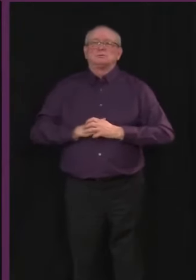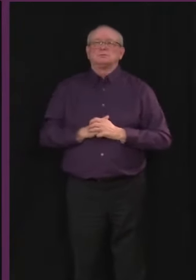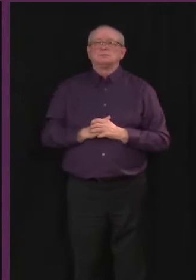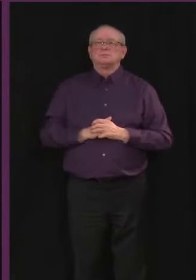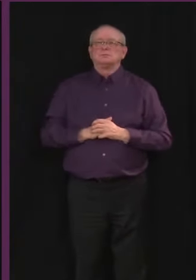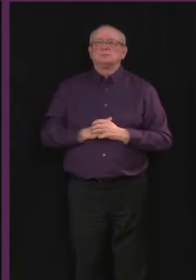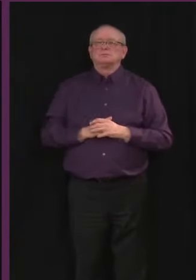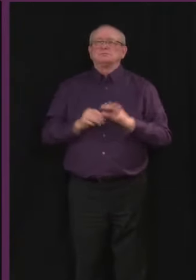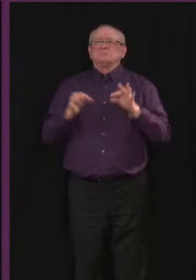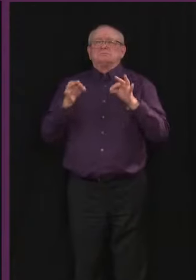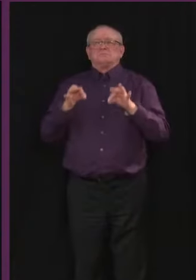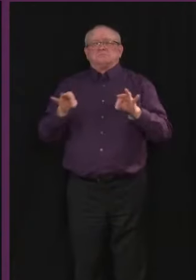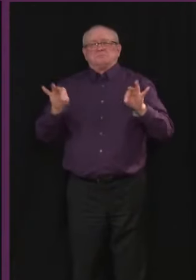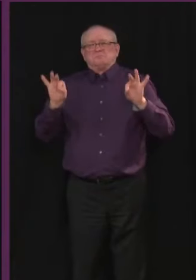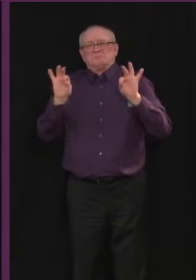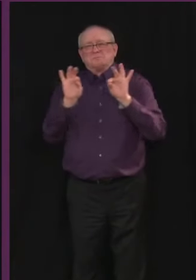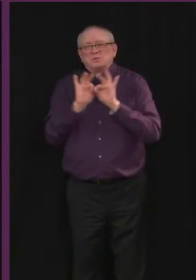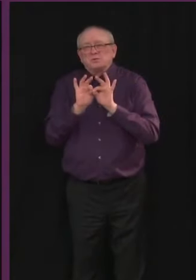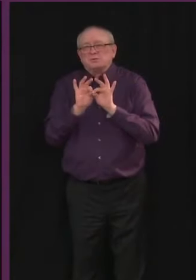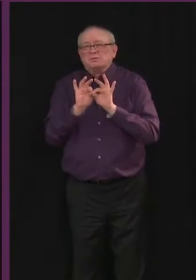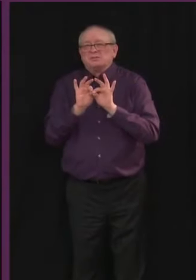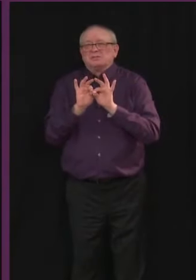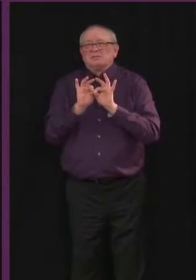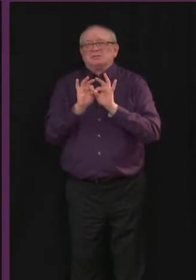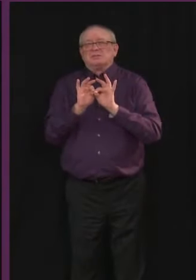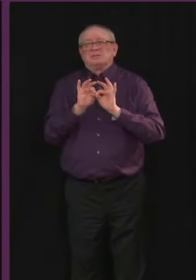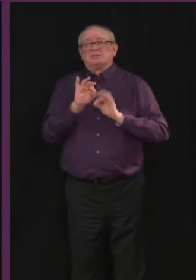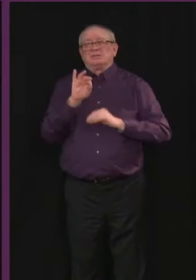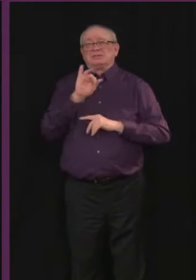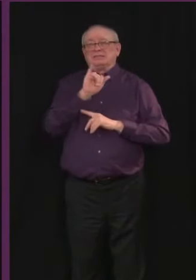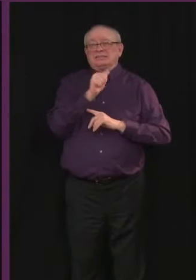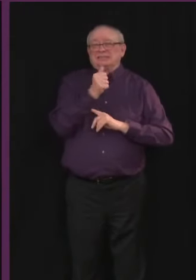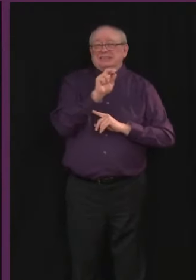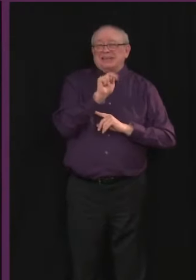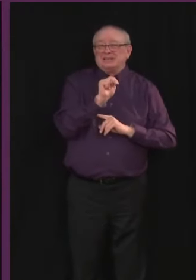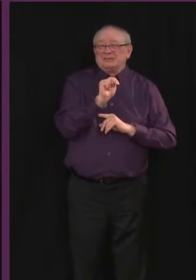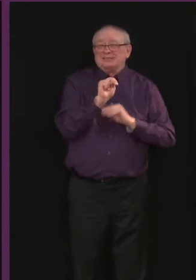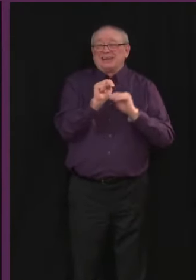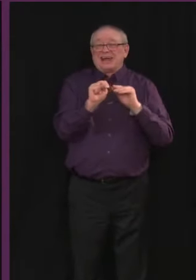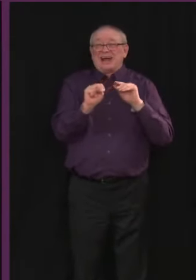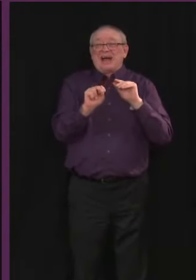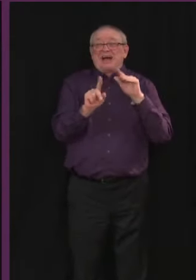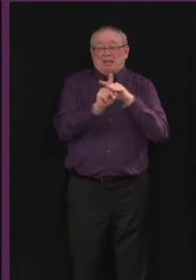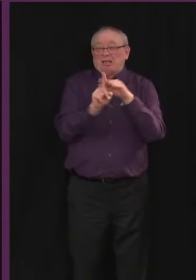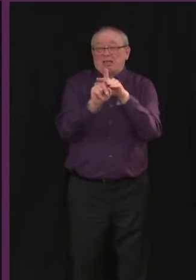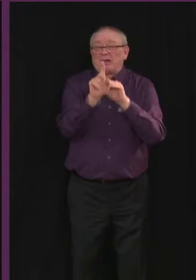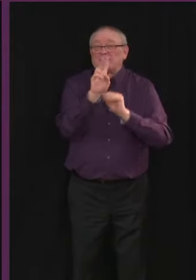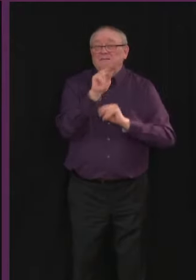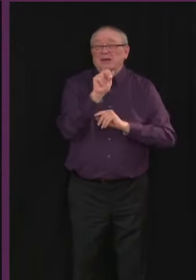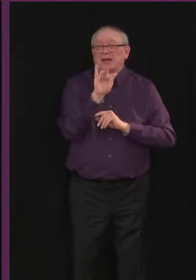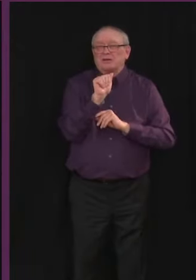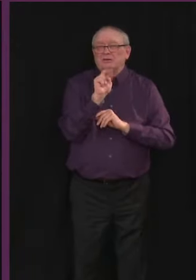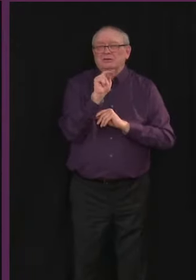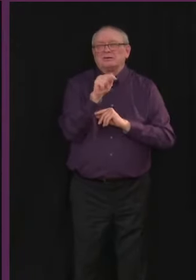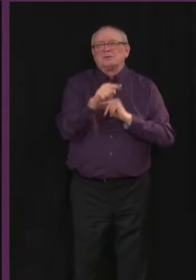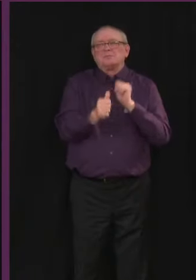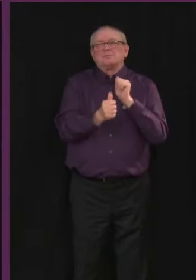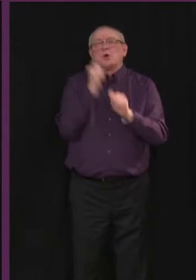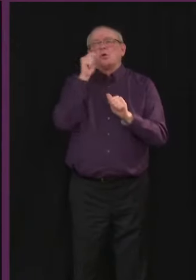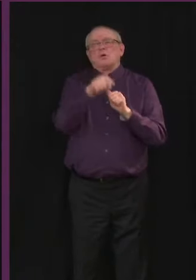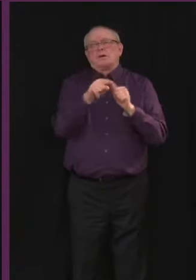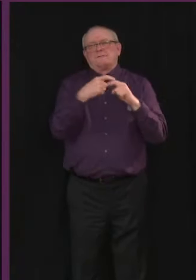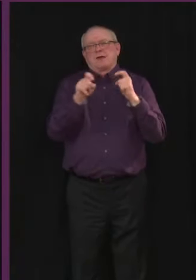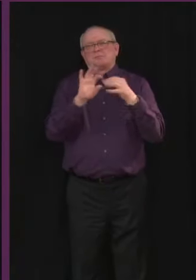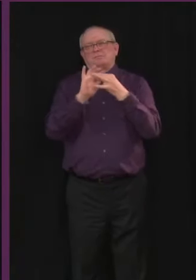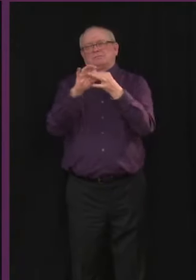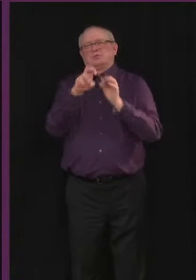that we identified earlier in the year were mostly travel related. And it's really only since the end of January, the beginning of February, where we have